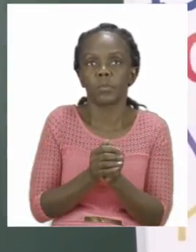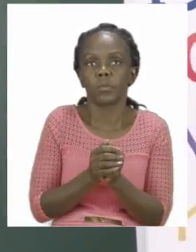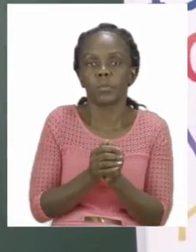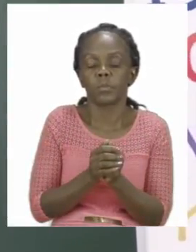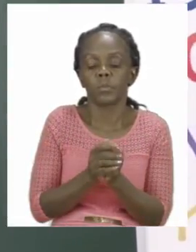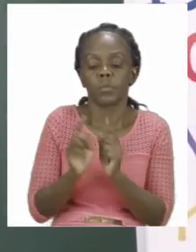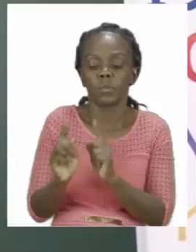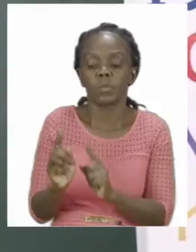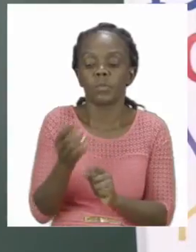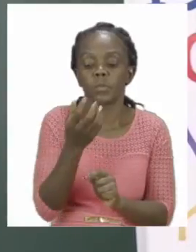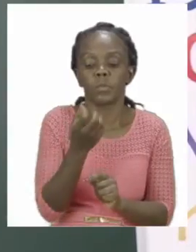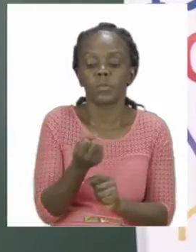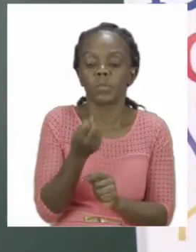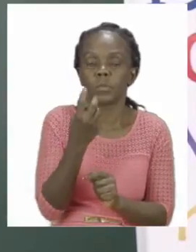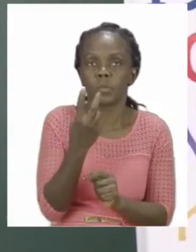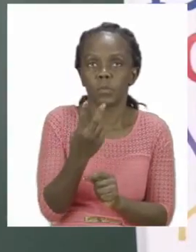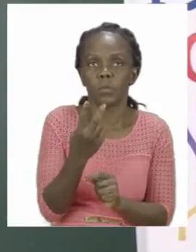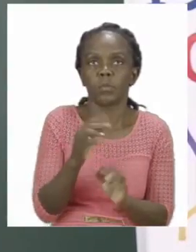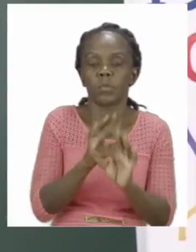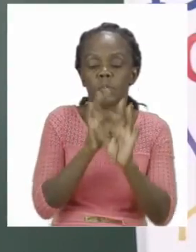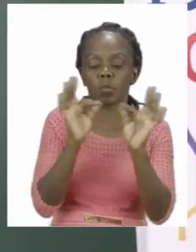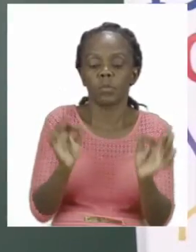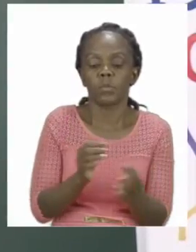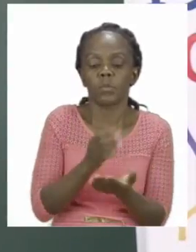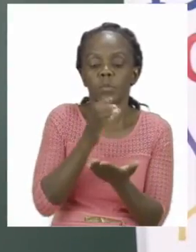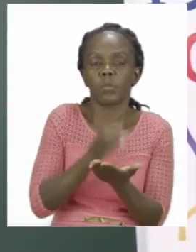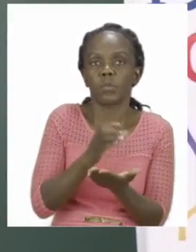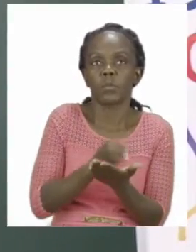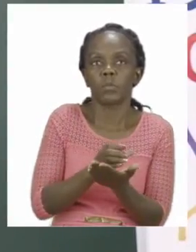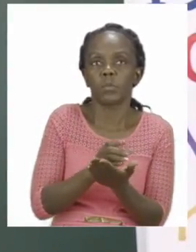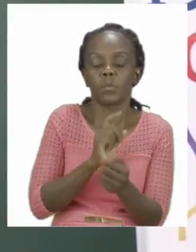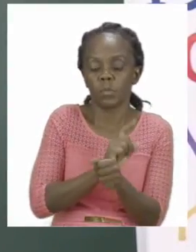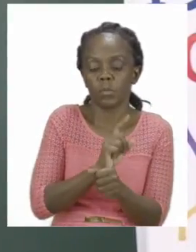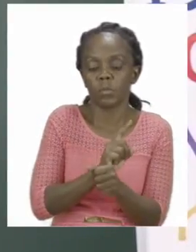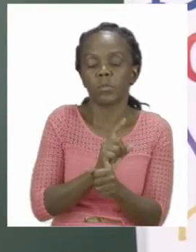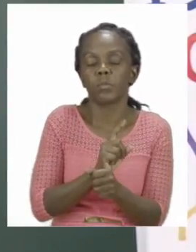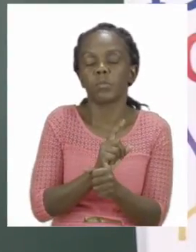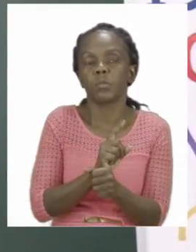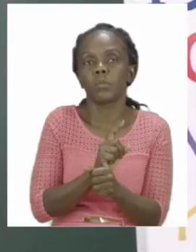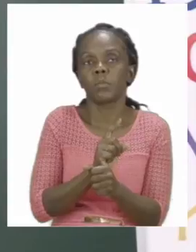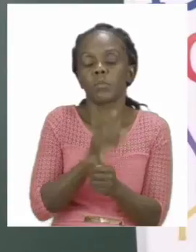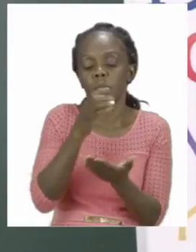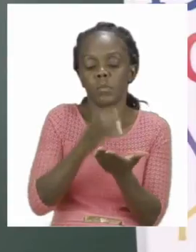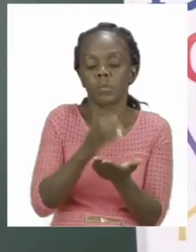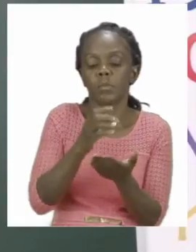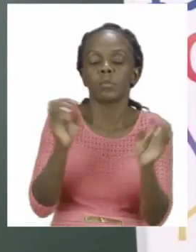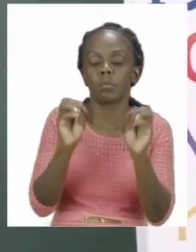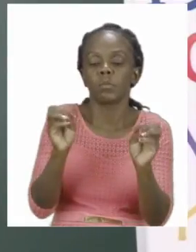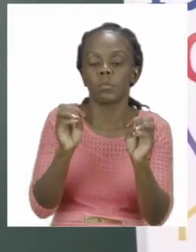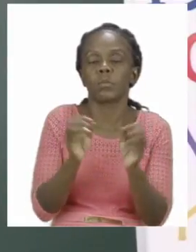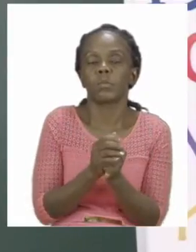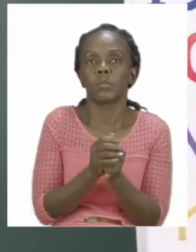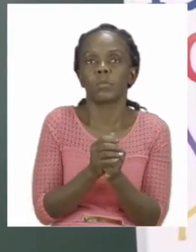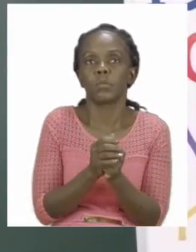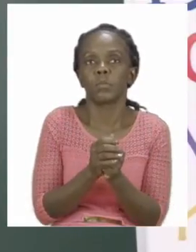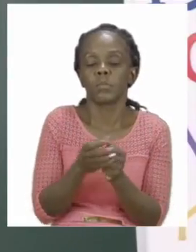beautiful glasses. The first one is an empty glass and it has nothing in it. If you turn